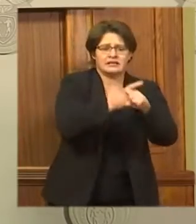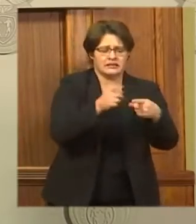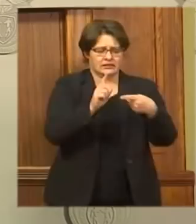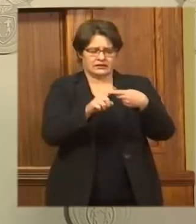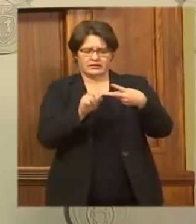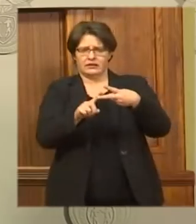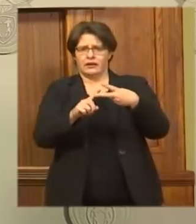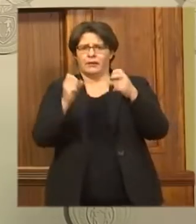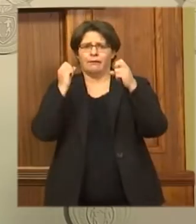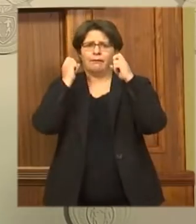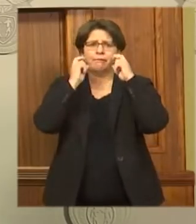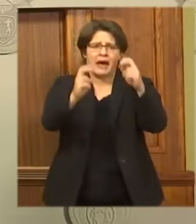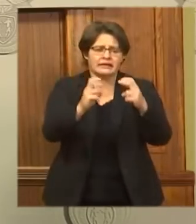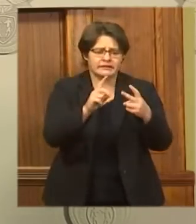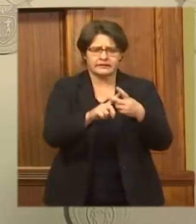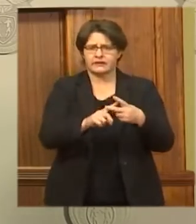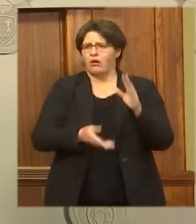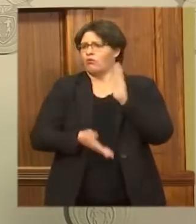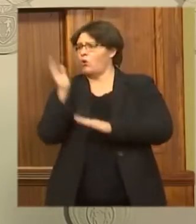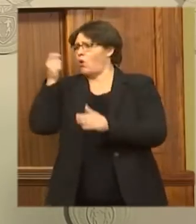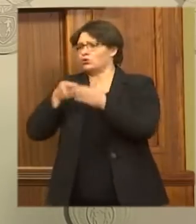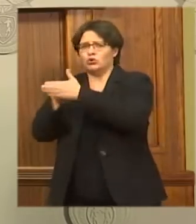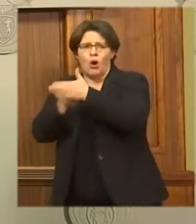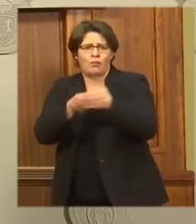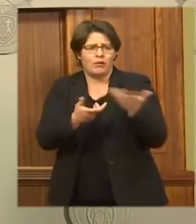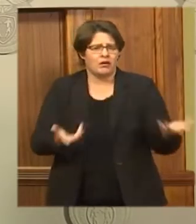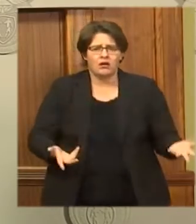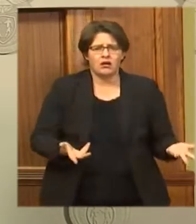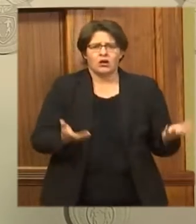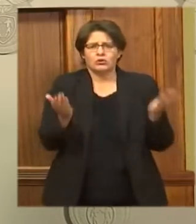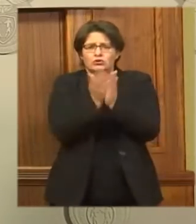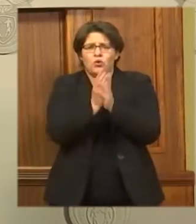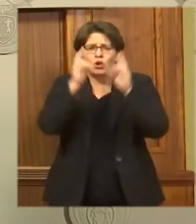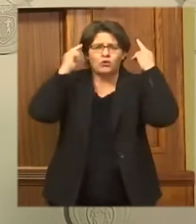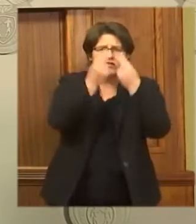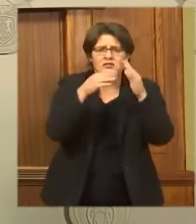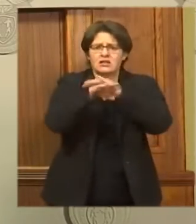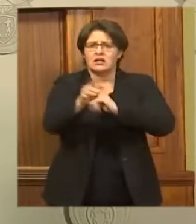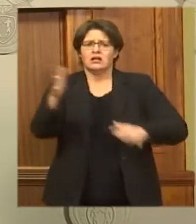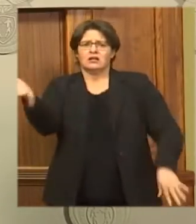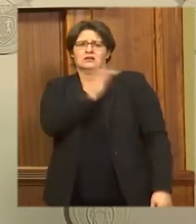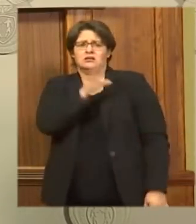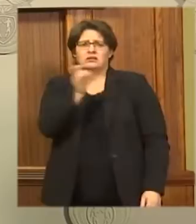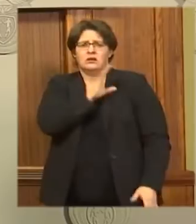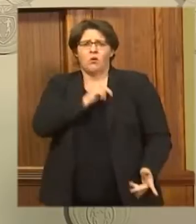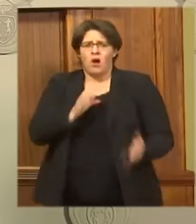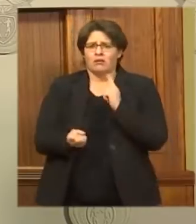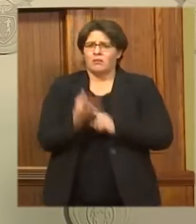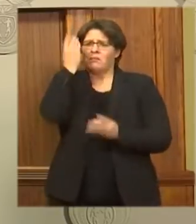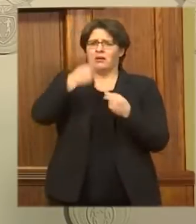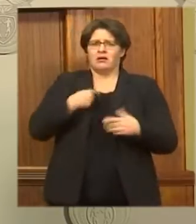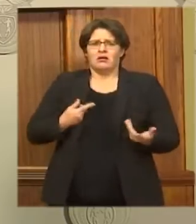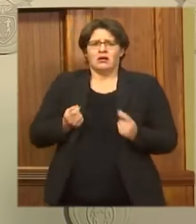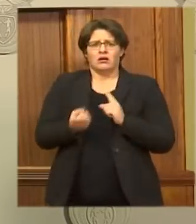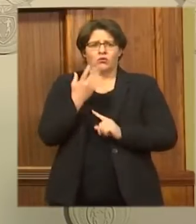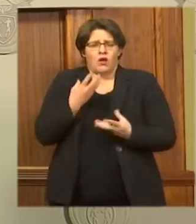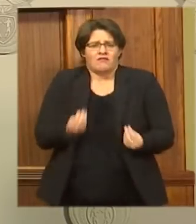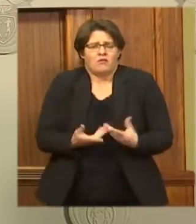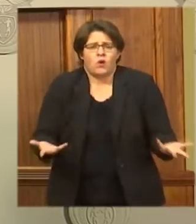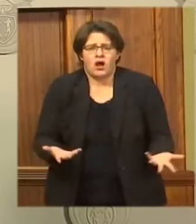at work, at the shops, at school or university, whilst you are visiting a clinic or